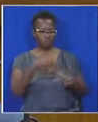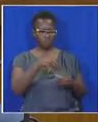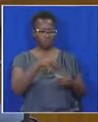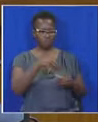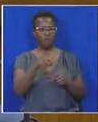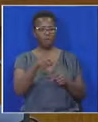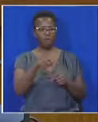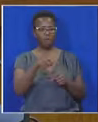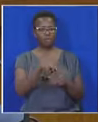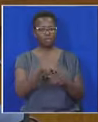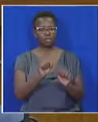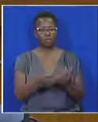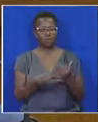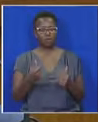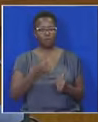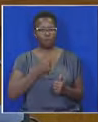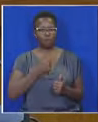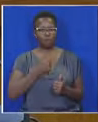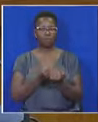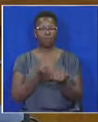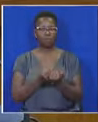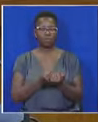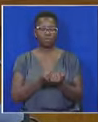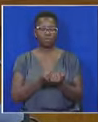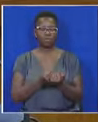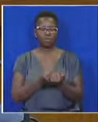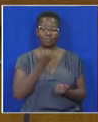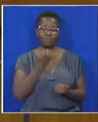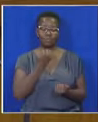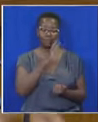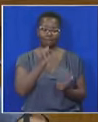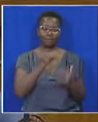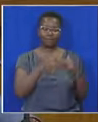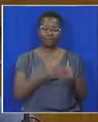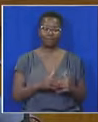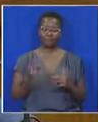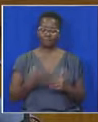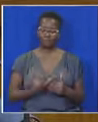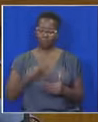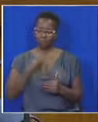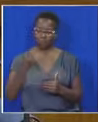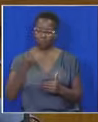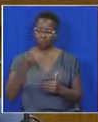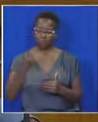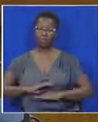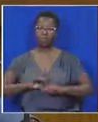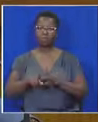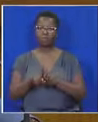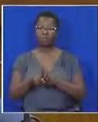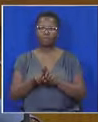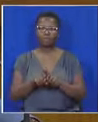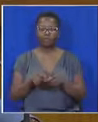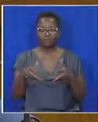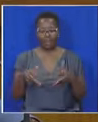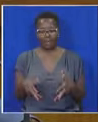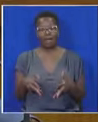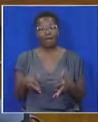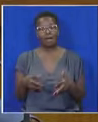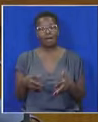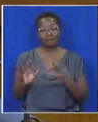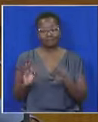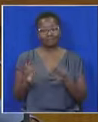conference. Cry the beloved country, grieve the lost generation. And perfectly according to script, it is